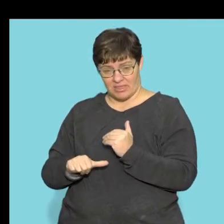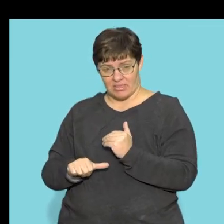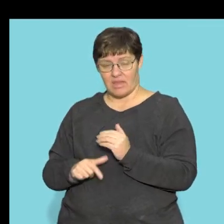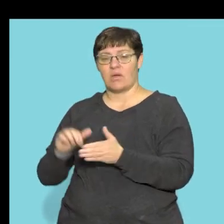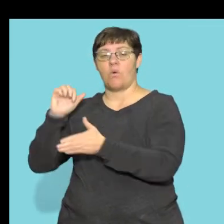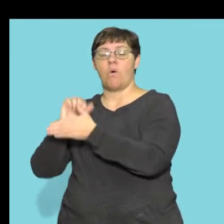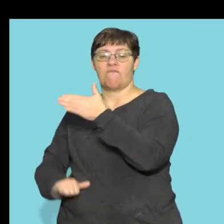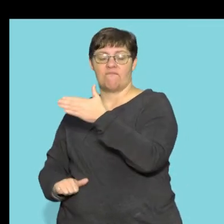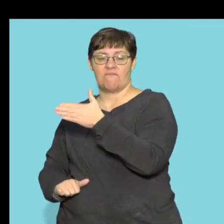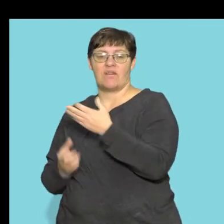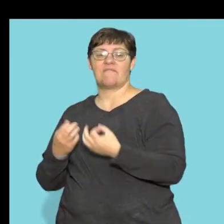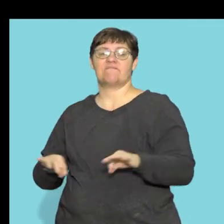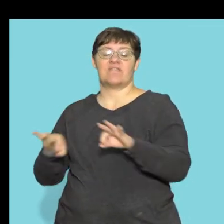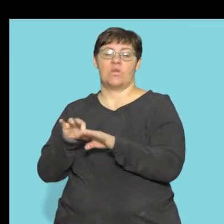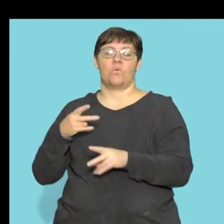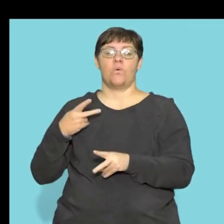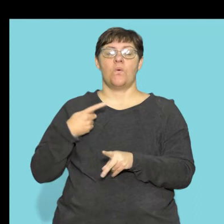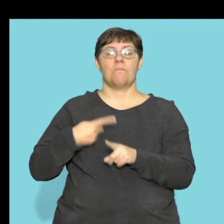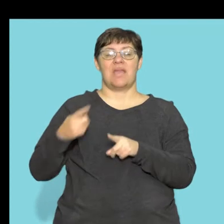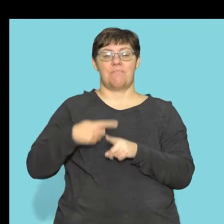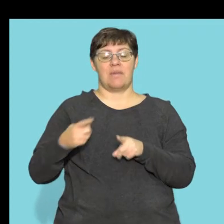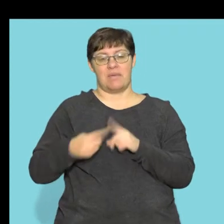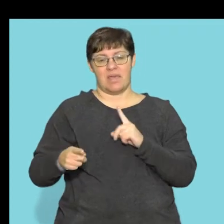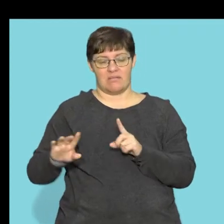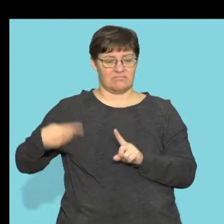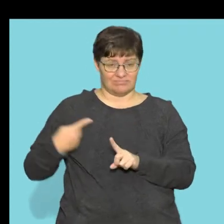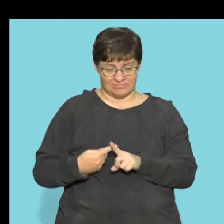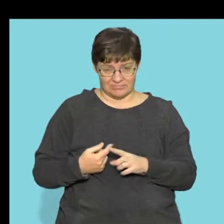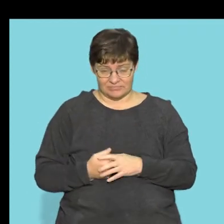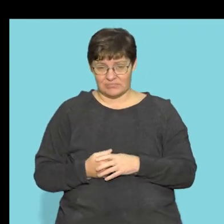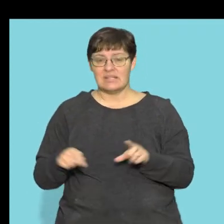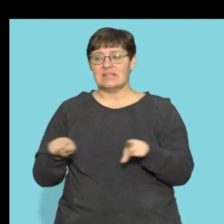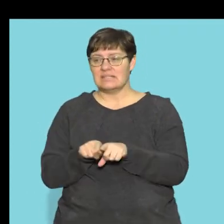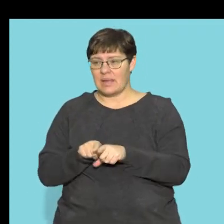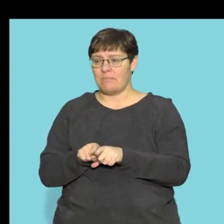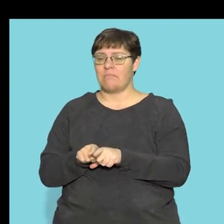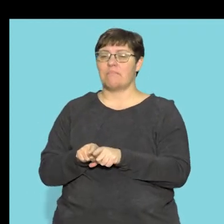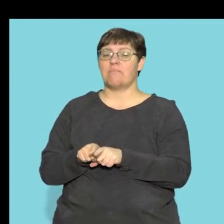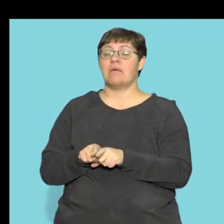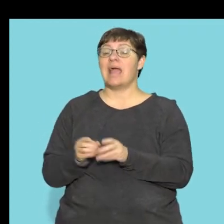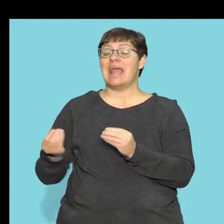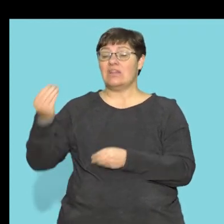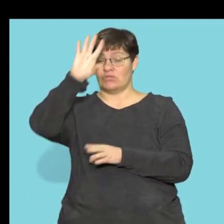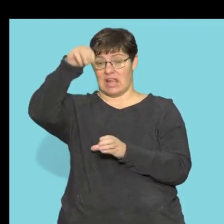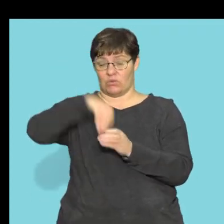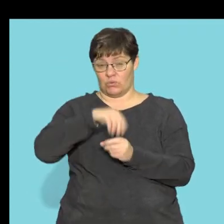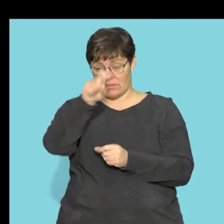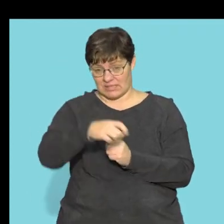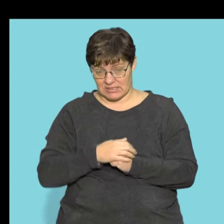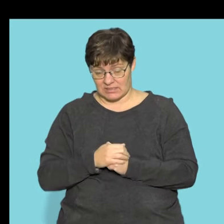and then subtract the value of the payments up to 108 months, including the interest. You remember I